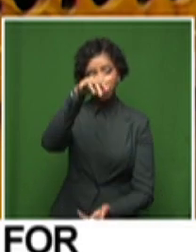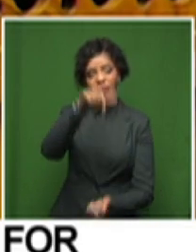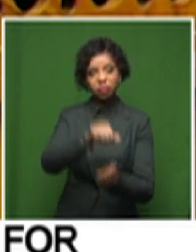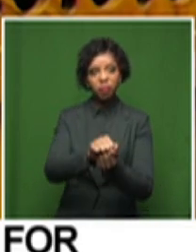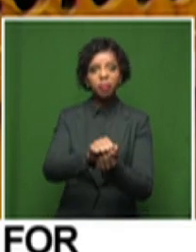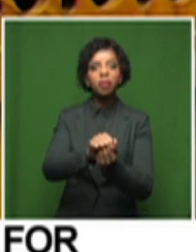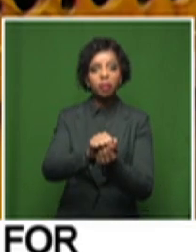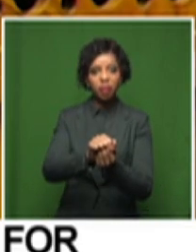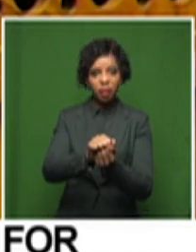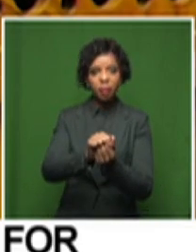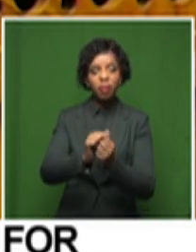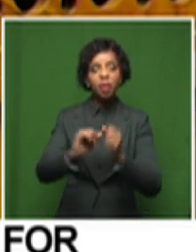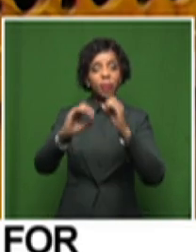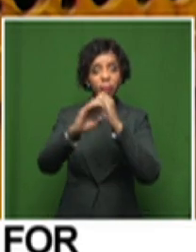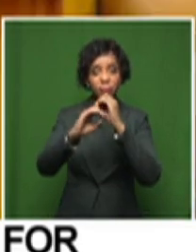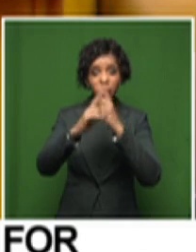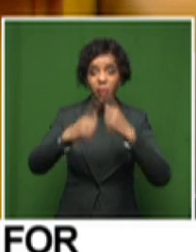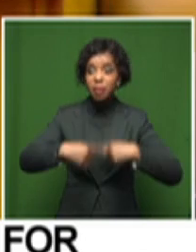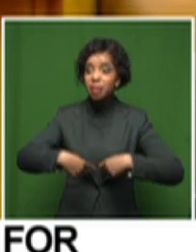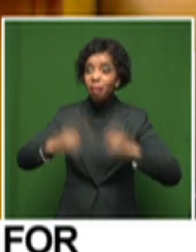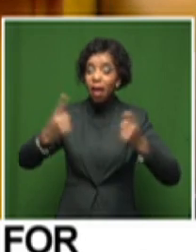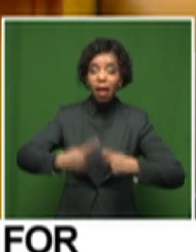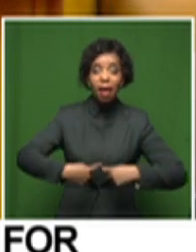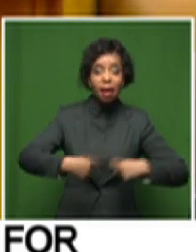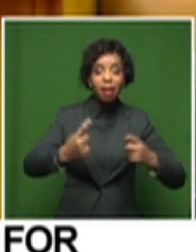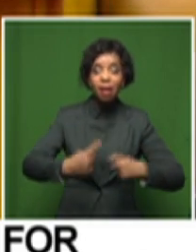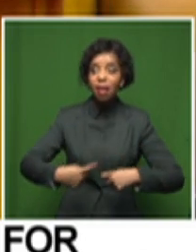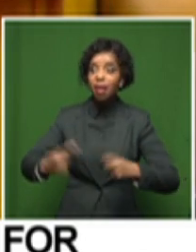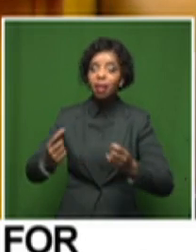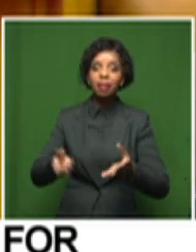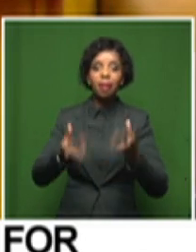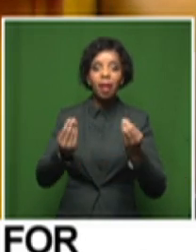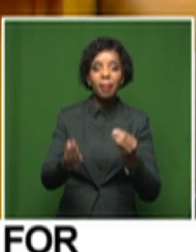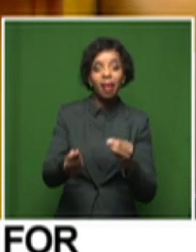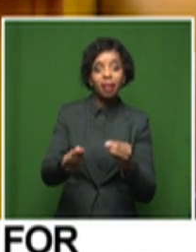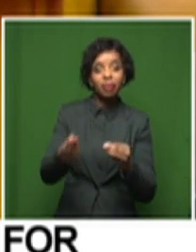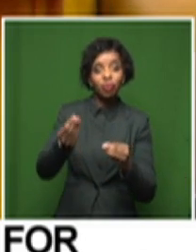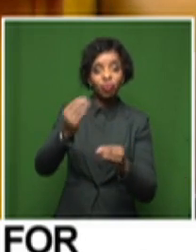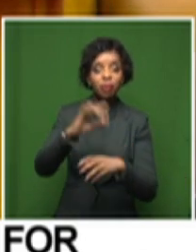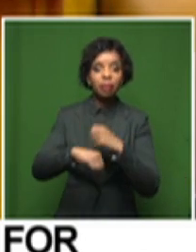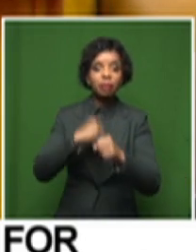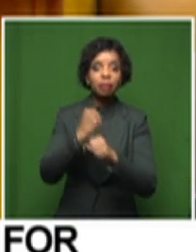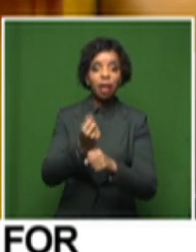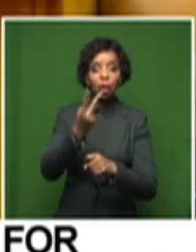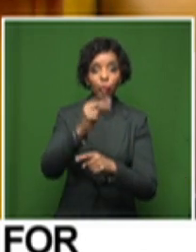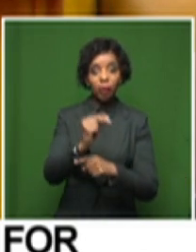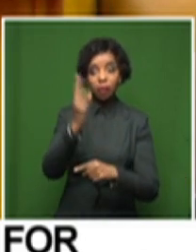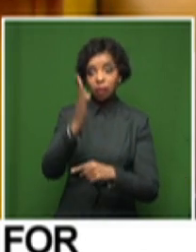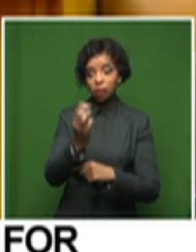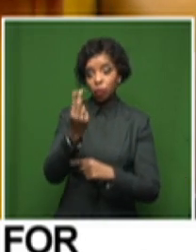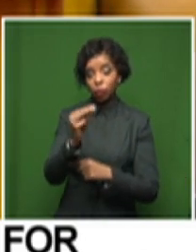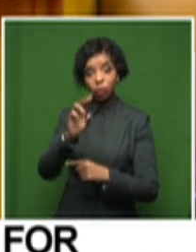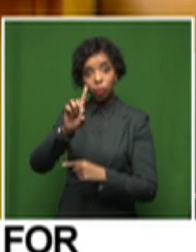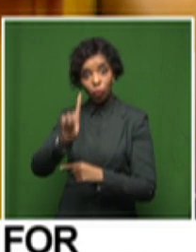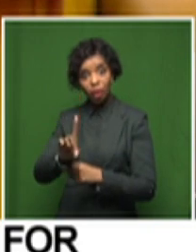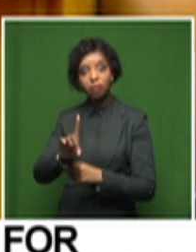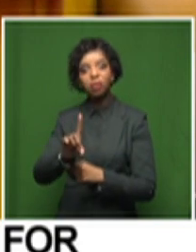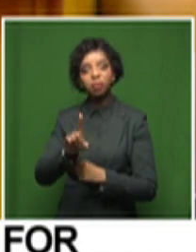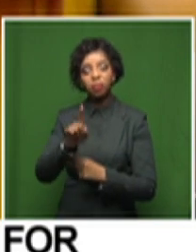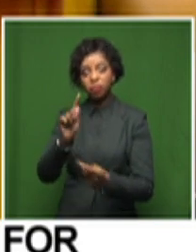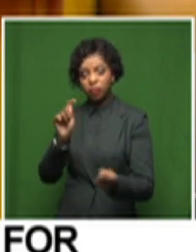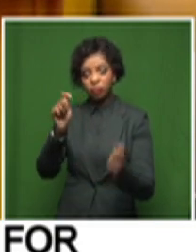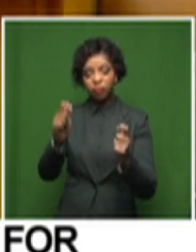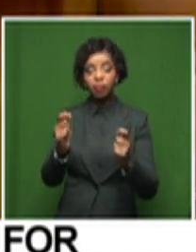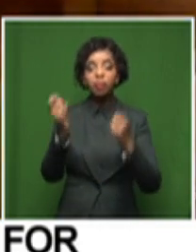non-interest spending in 2020-21 is unchanged relative to the special adjustments budgets